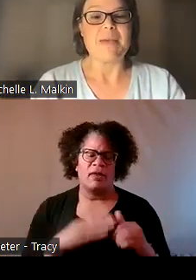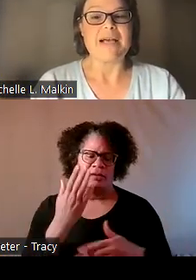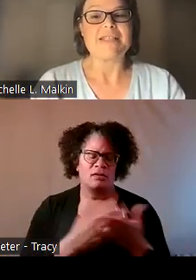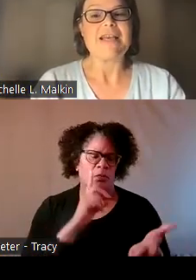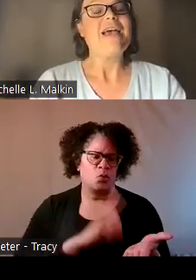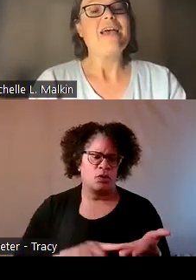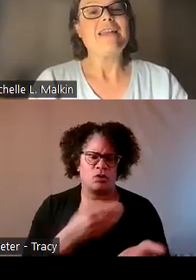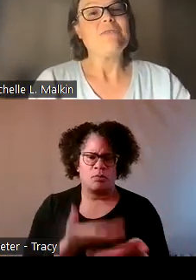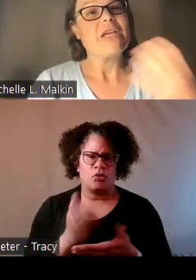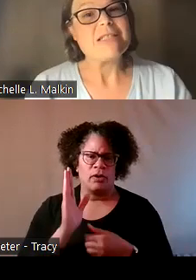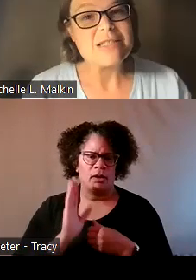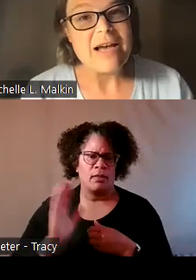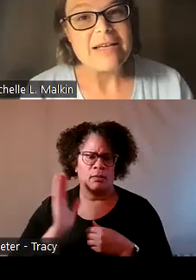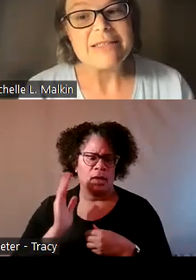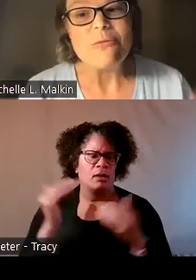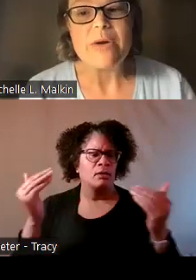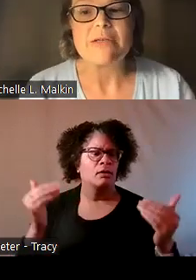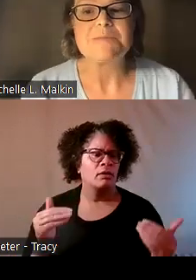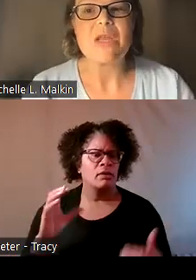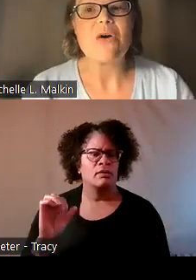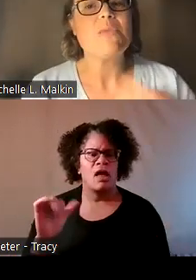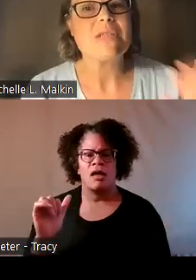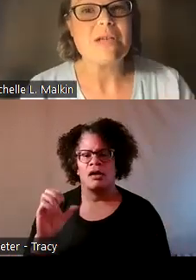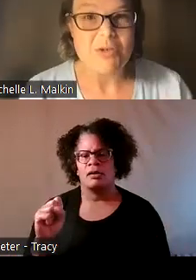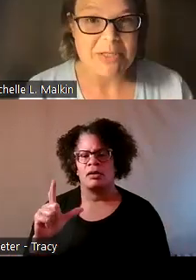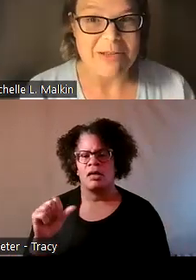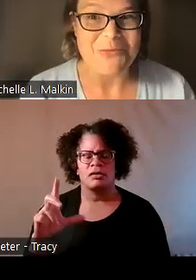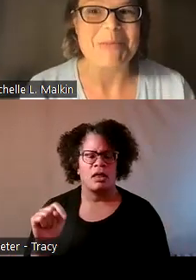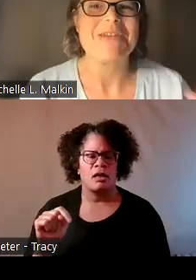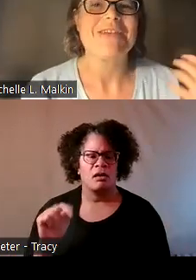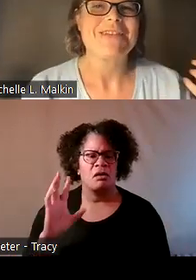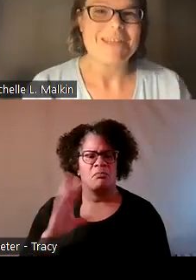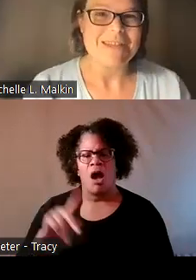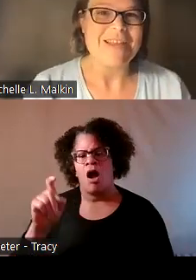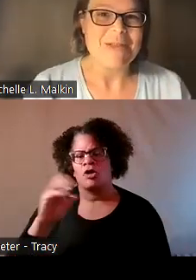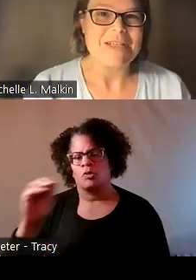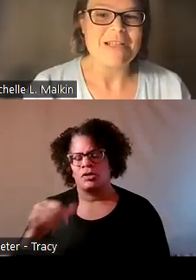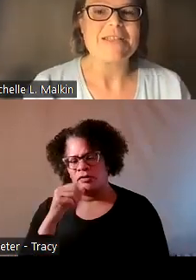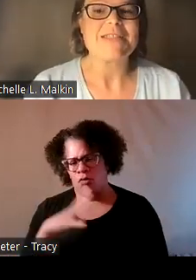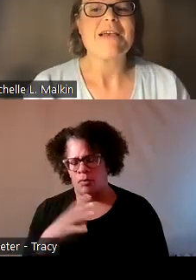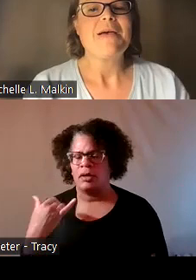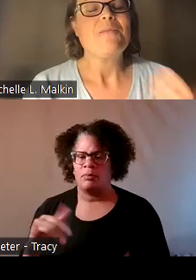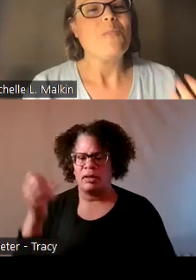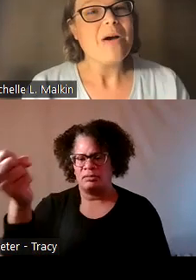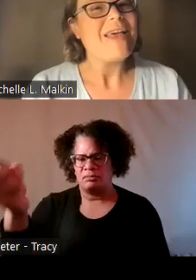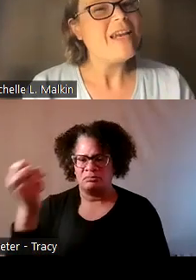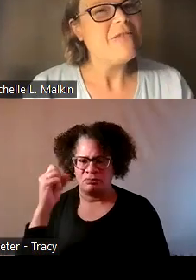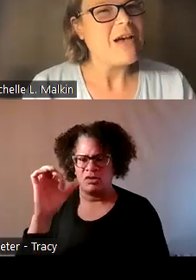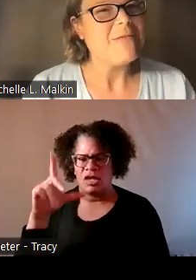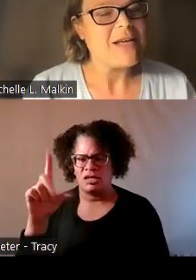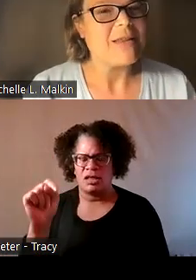shown in the past. And then we get to slots where almost 100% of the women said that they played slots,